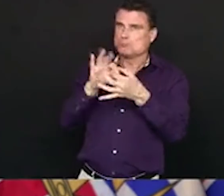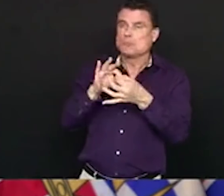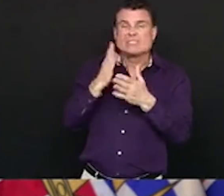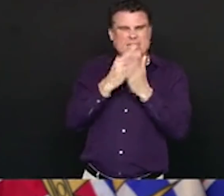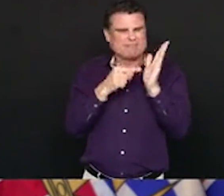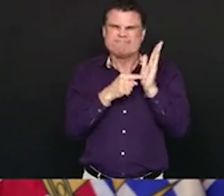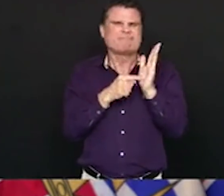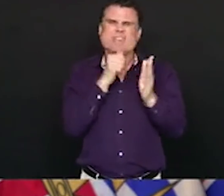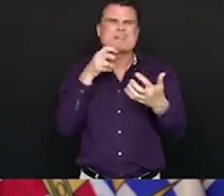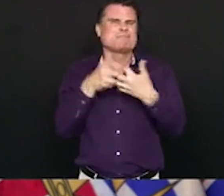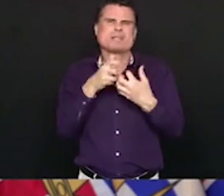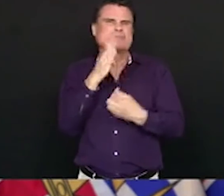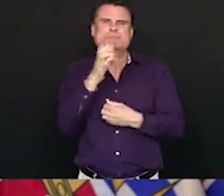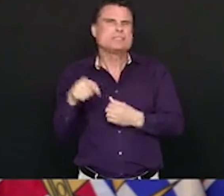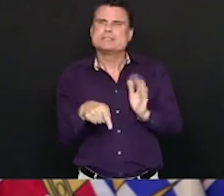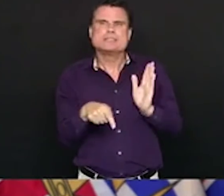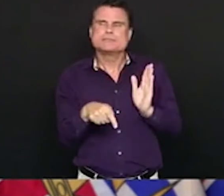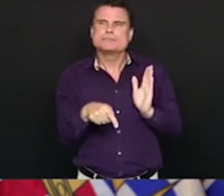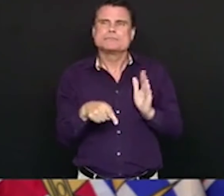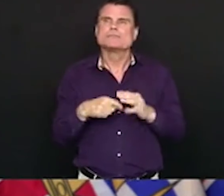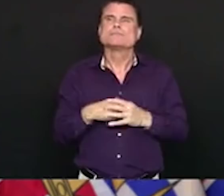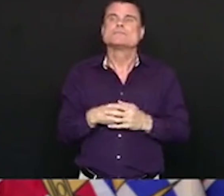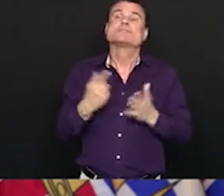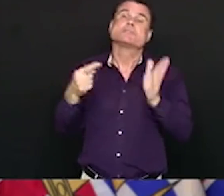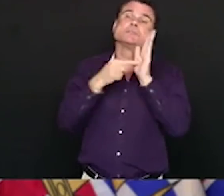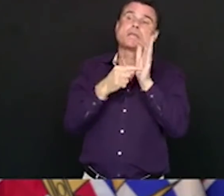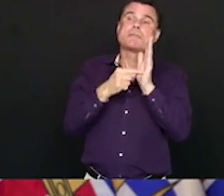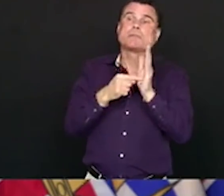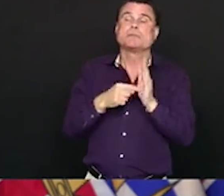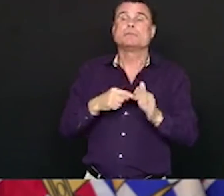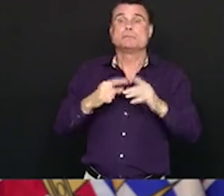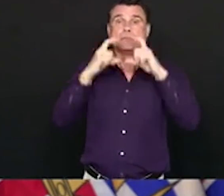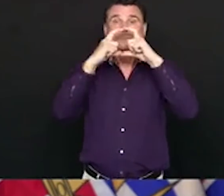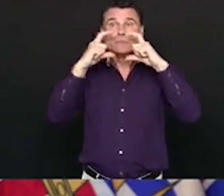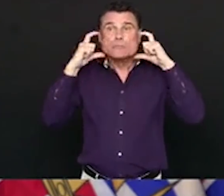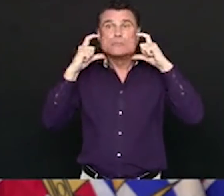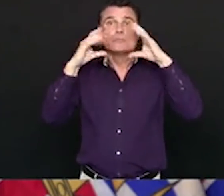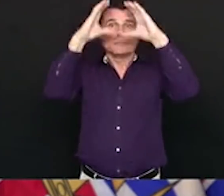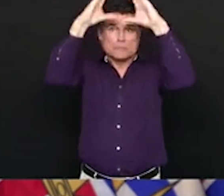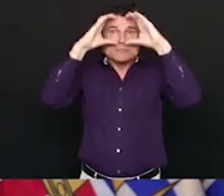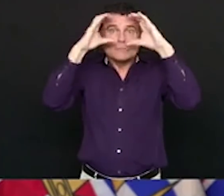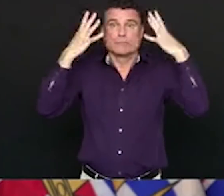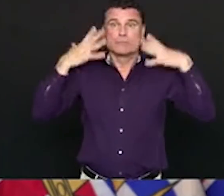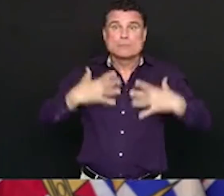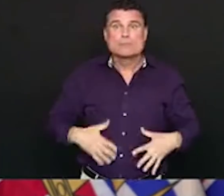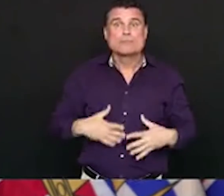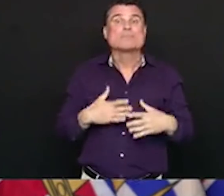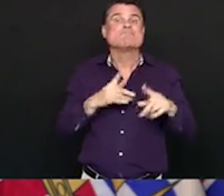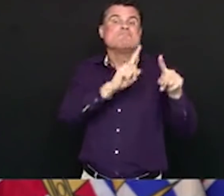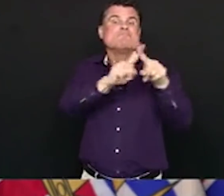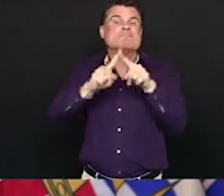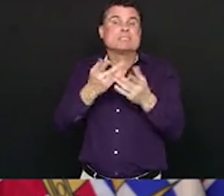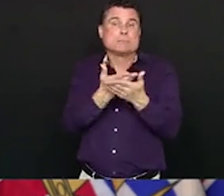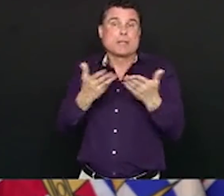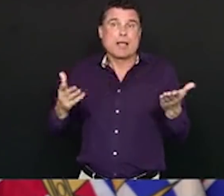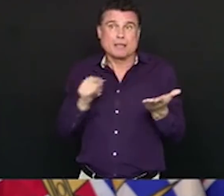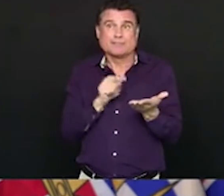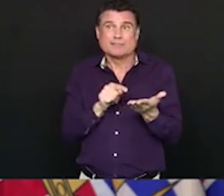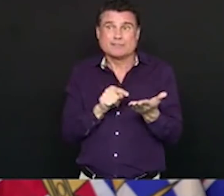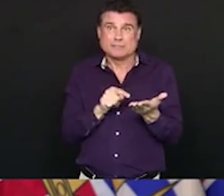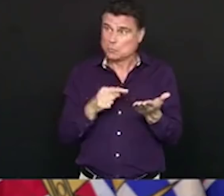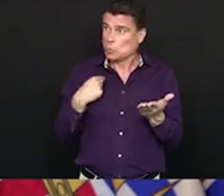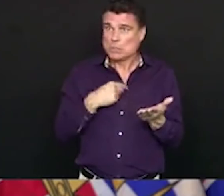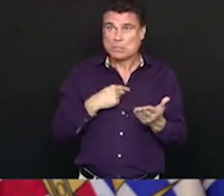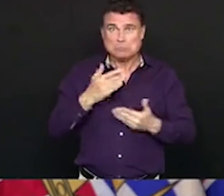our PPE supply, and how secure we are with access to it in the longer term. In the community, you